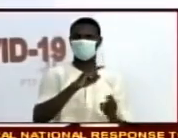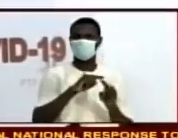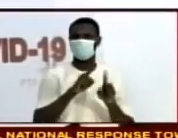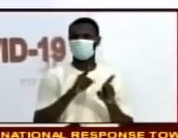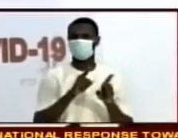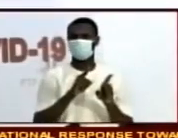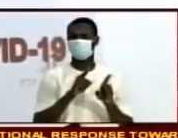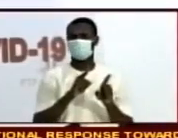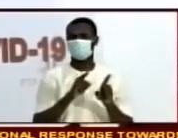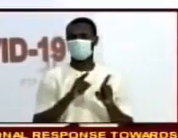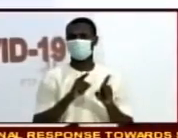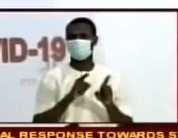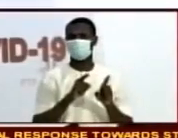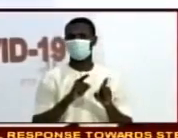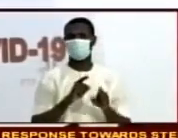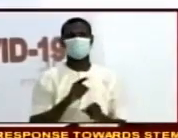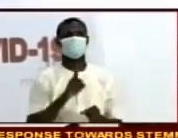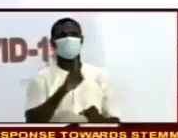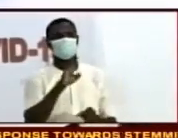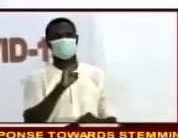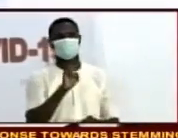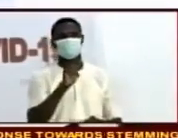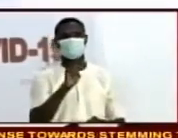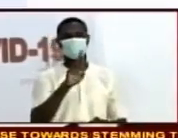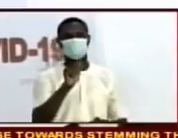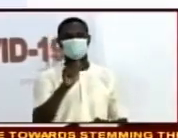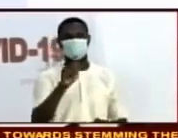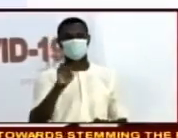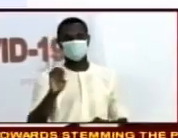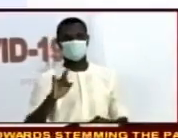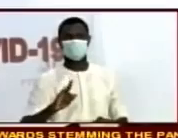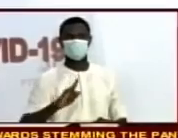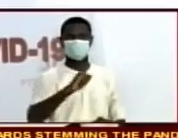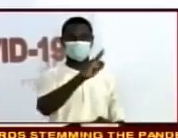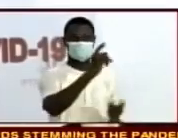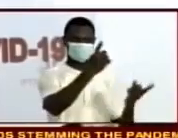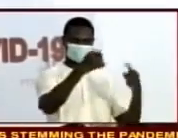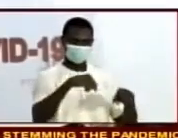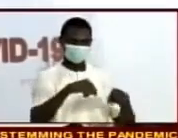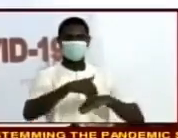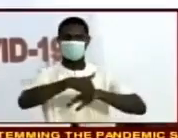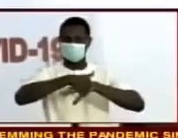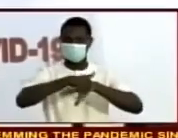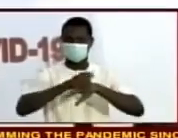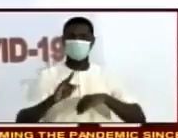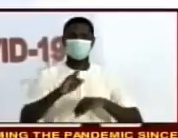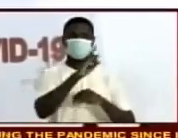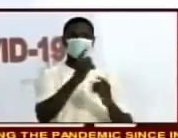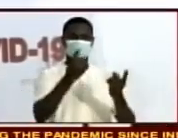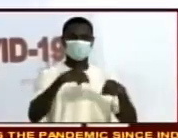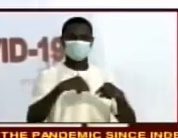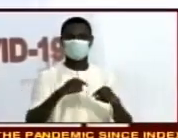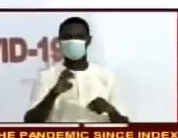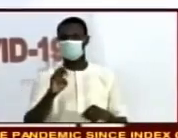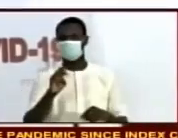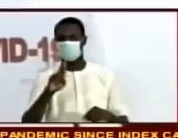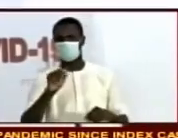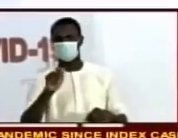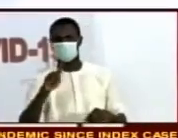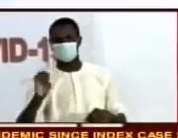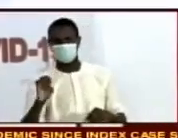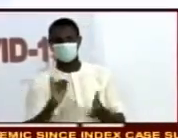fact that there's an Emirates flight that's coming, and then there's a British Airways flight that's coming. Well, the Emirates airline